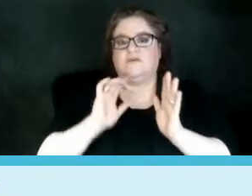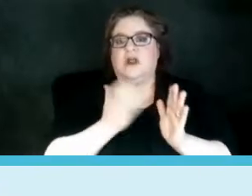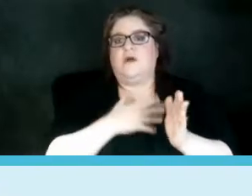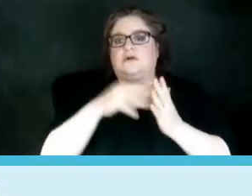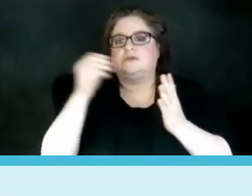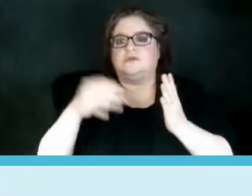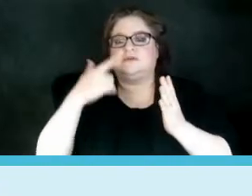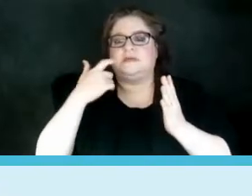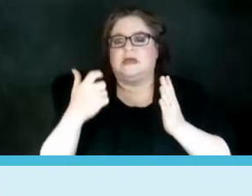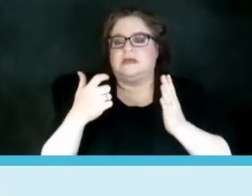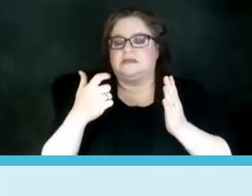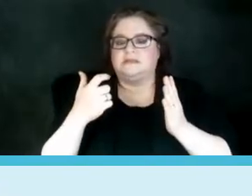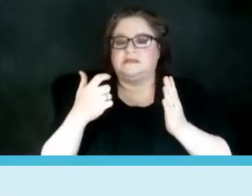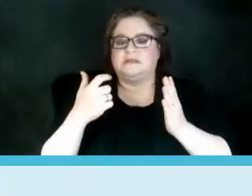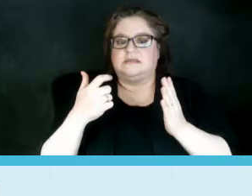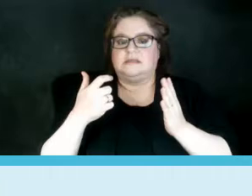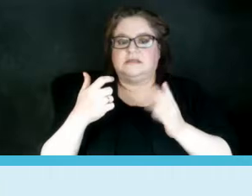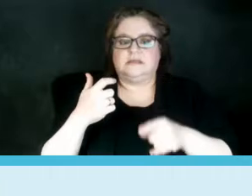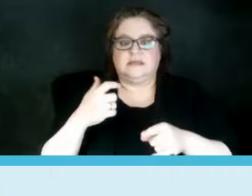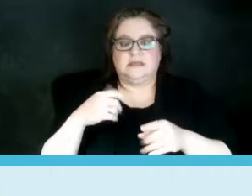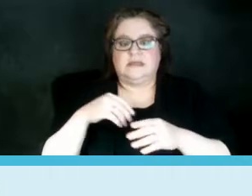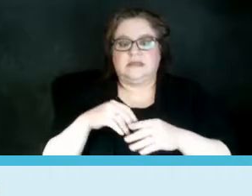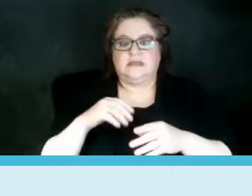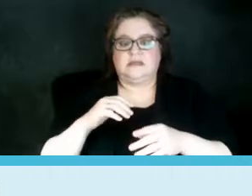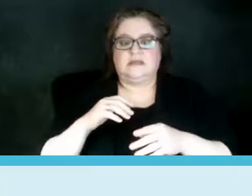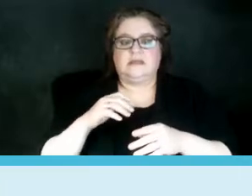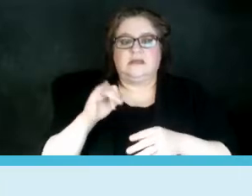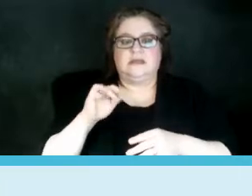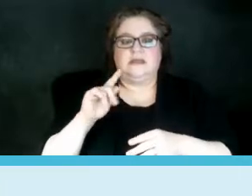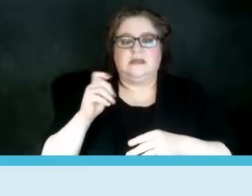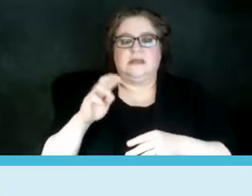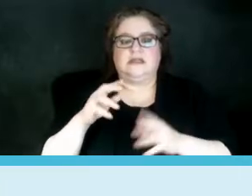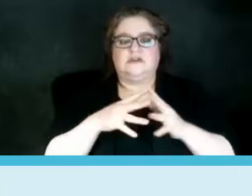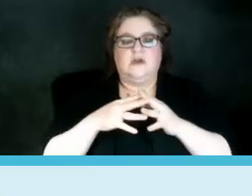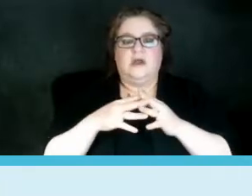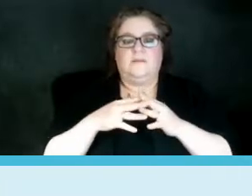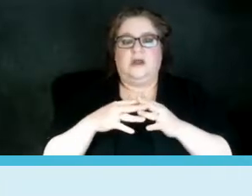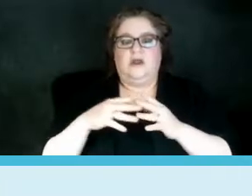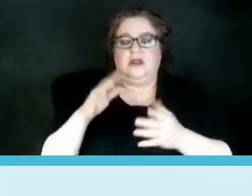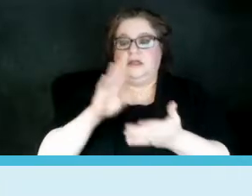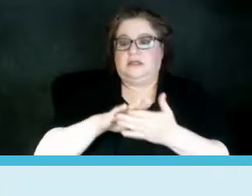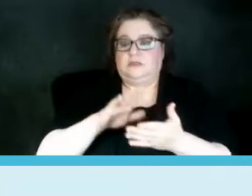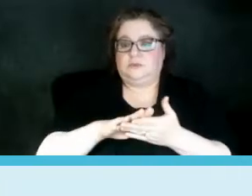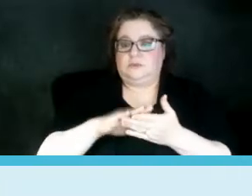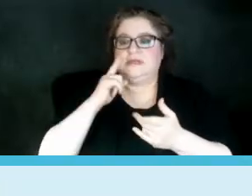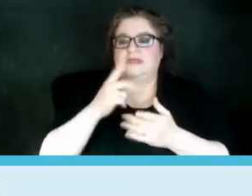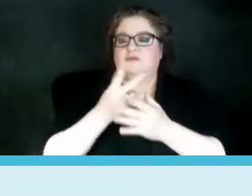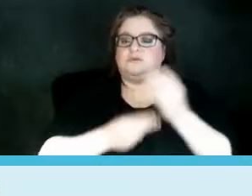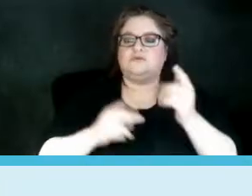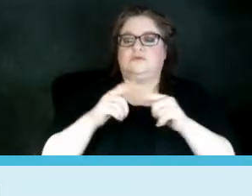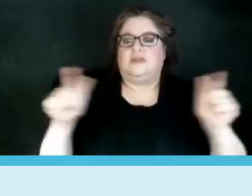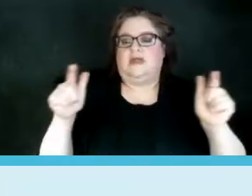because Inter-American Magnet School is a dual language school, so we have to looking